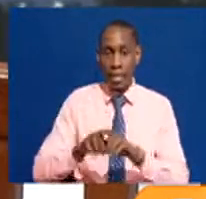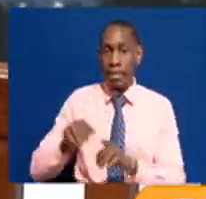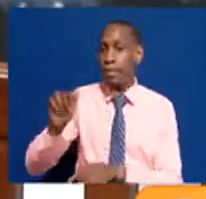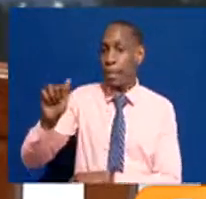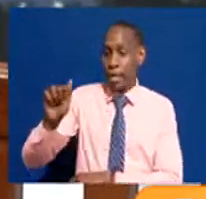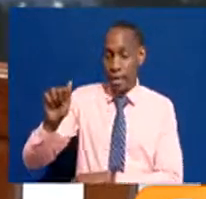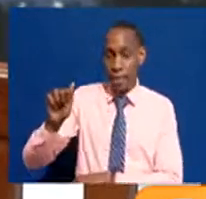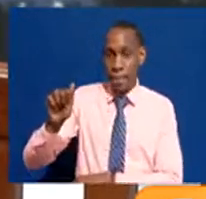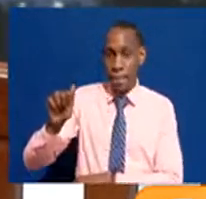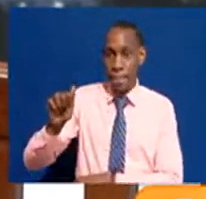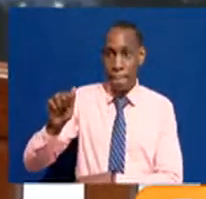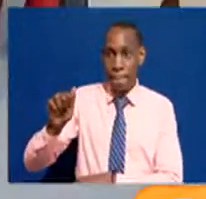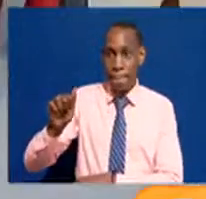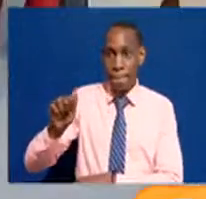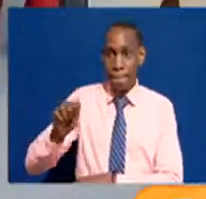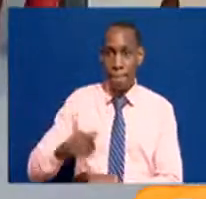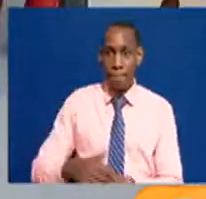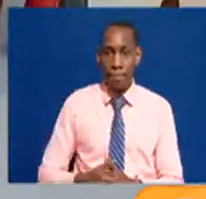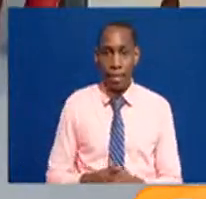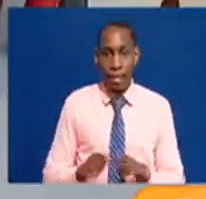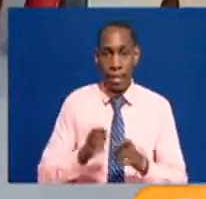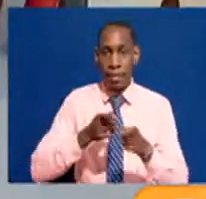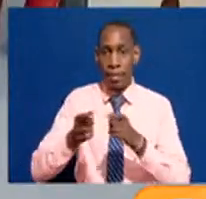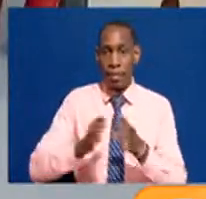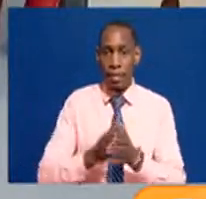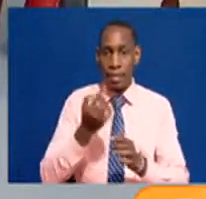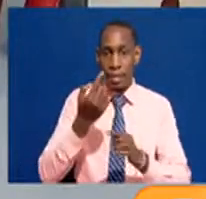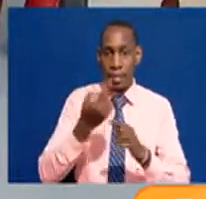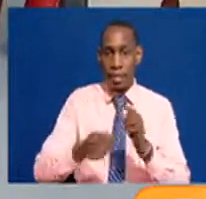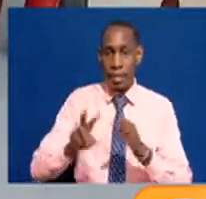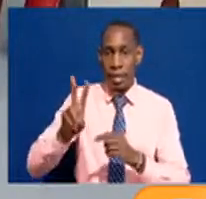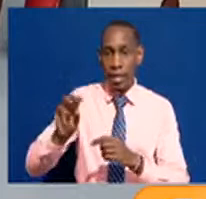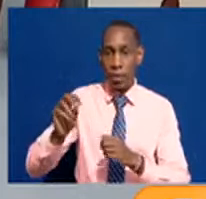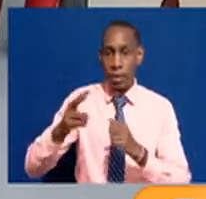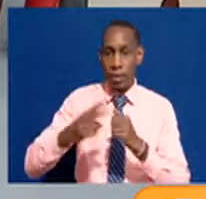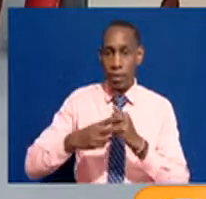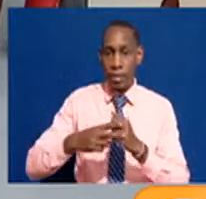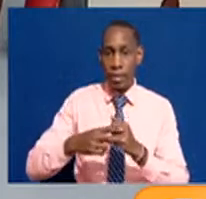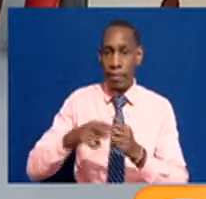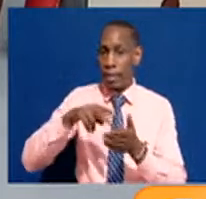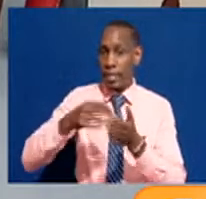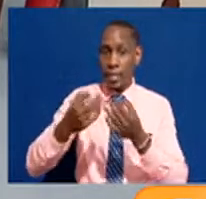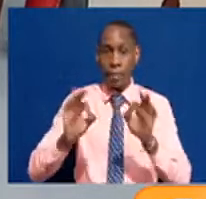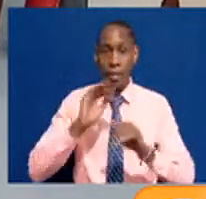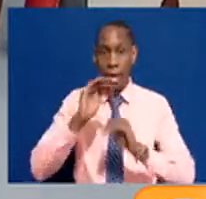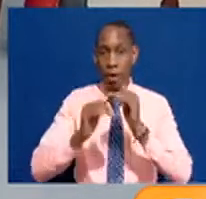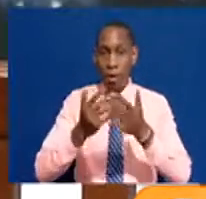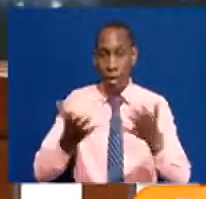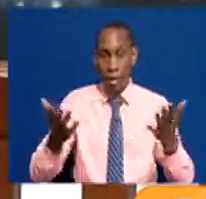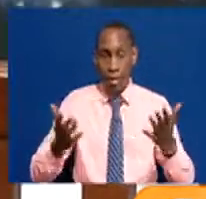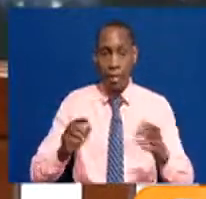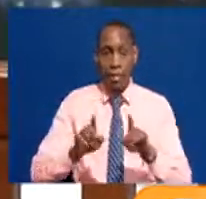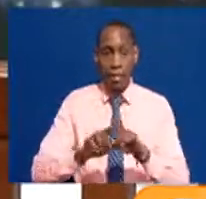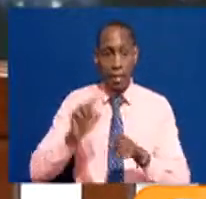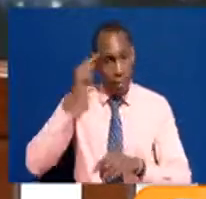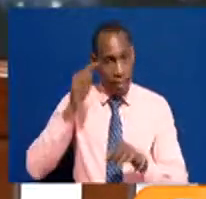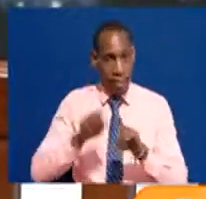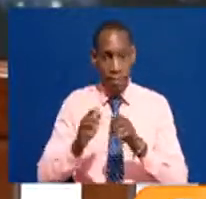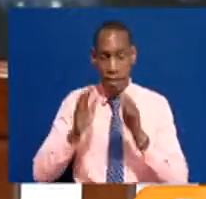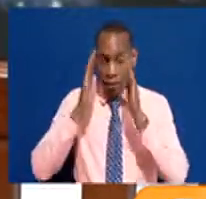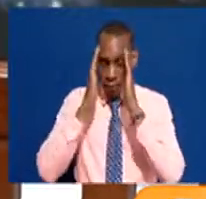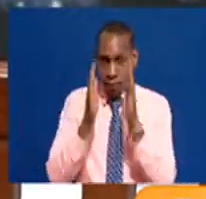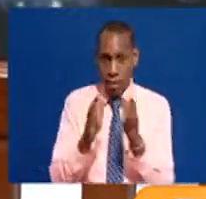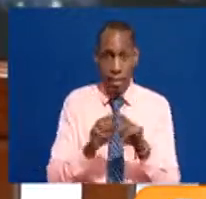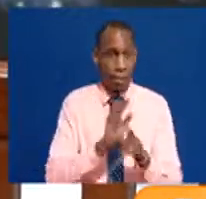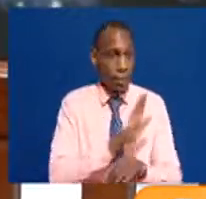it's still a name. I mean, that's whatever. And we're running for 2027. It's free for everyone. I think so.